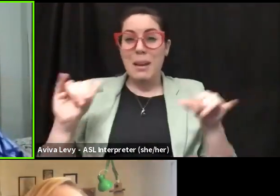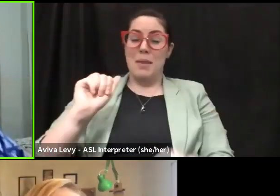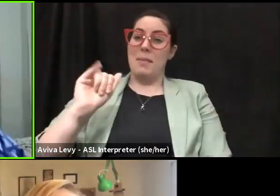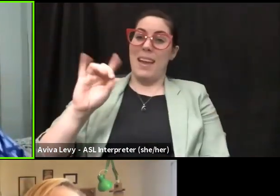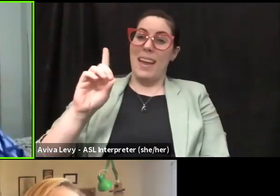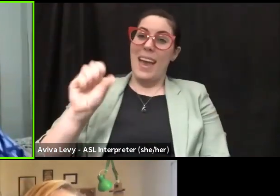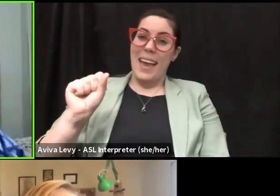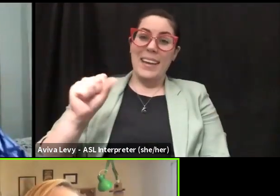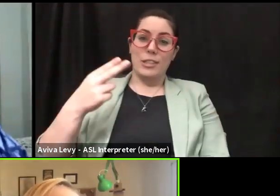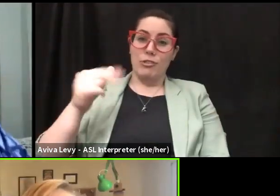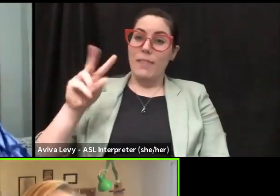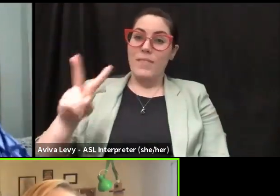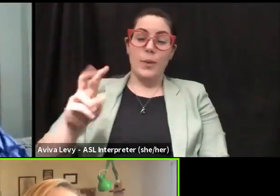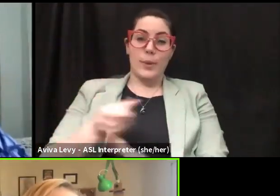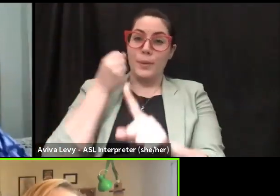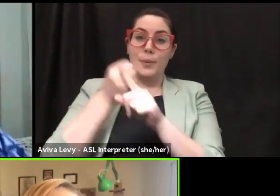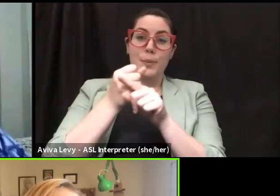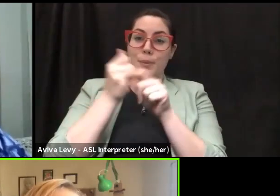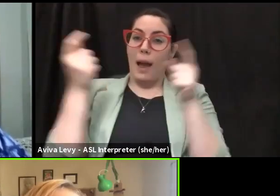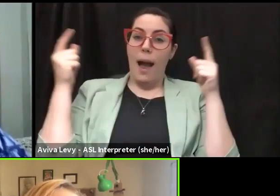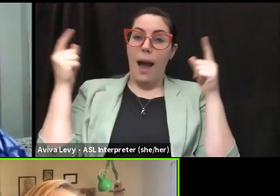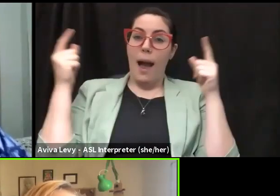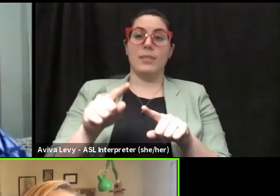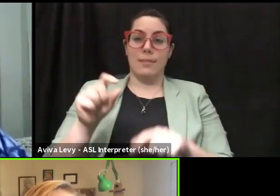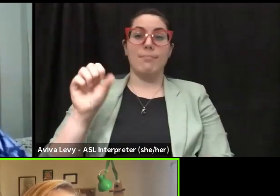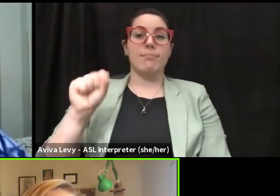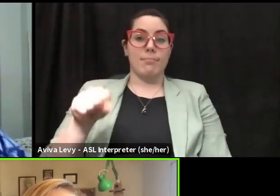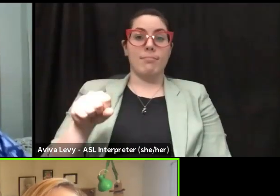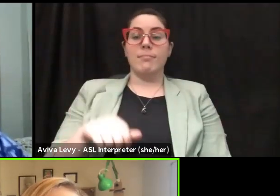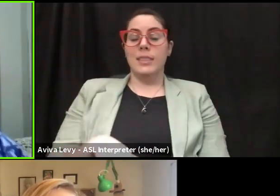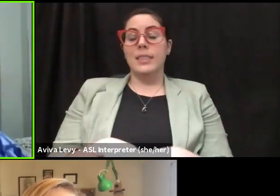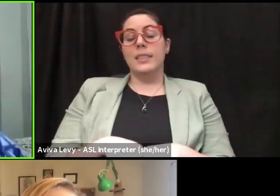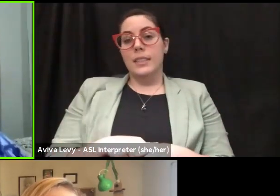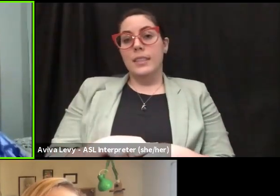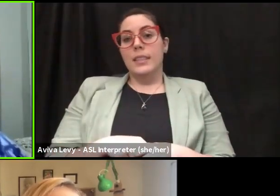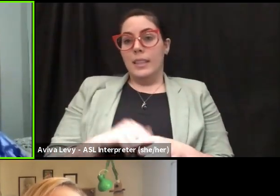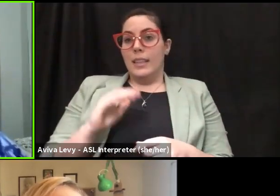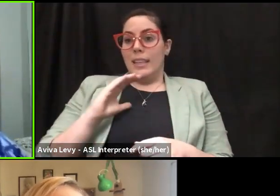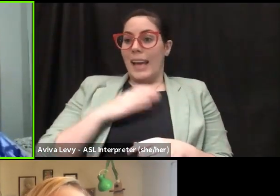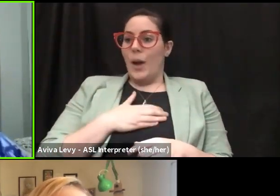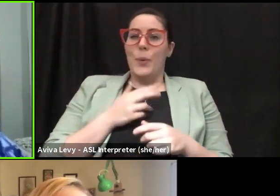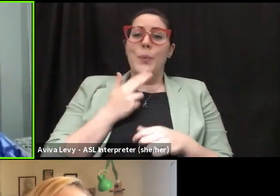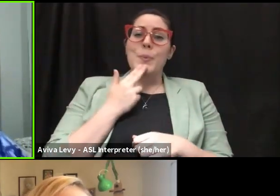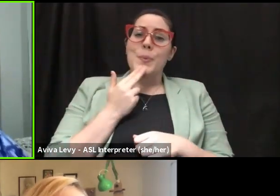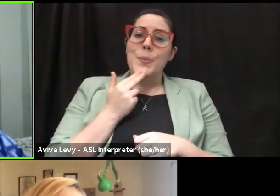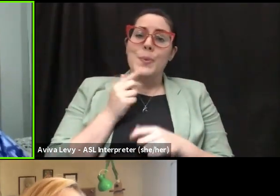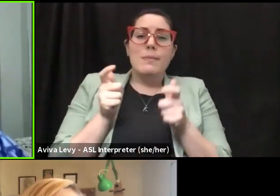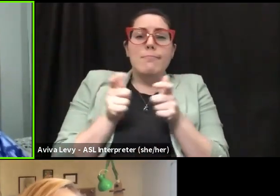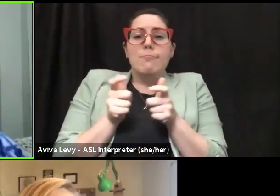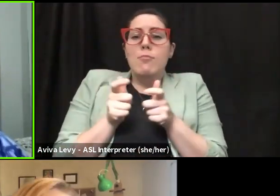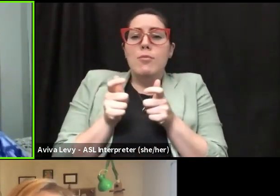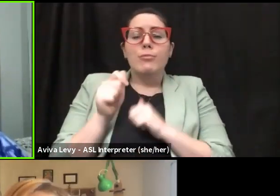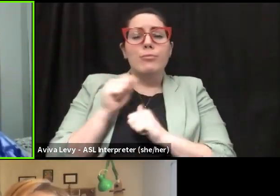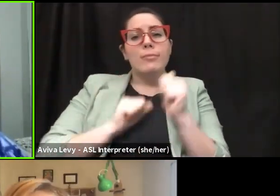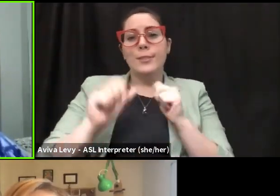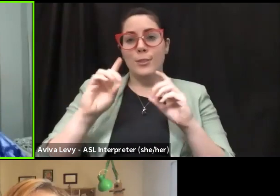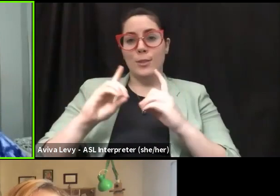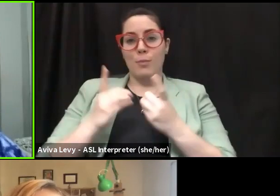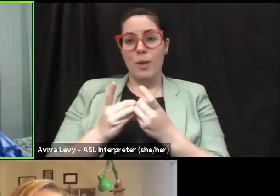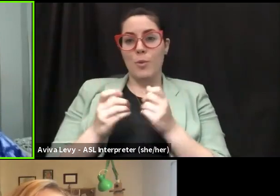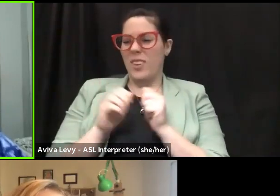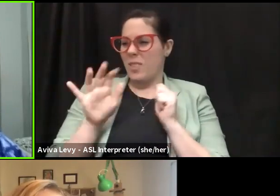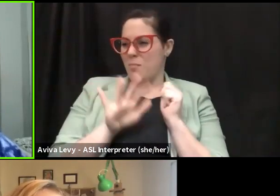HIV/AIDS crisis. And wow. Actually, our little tiny theater department of